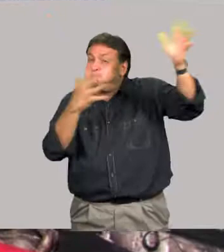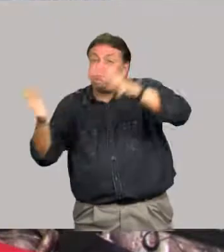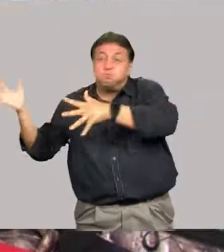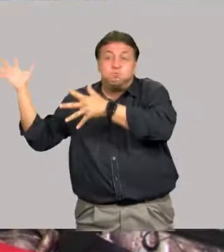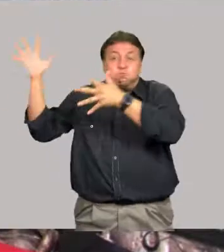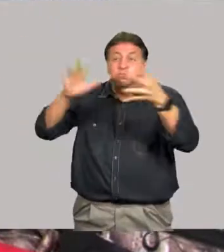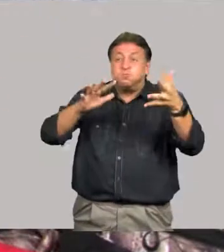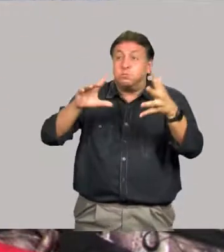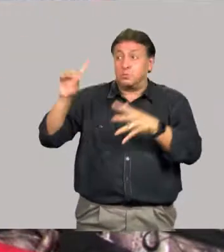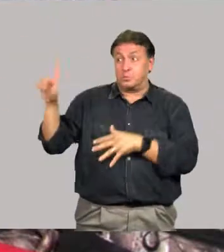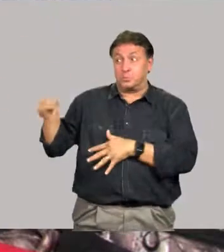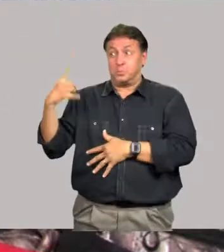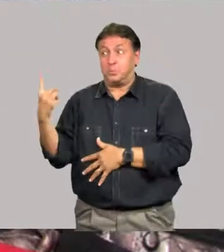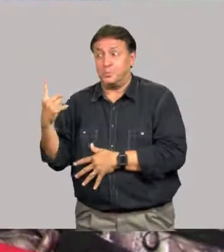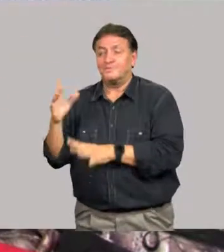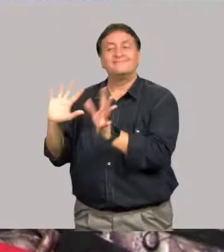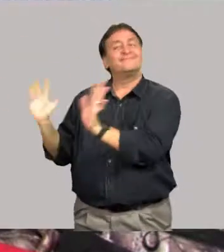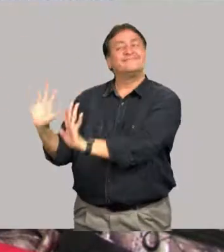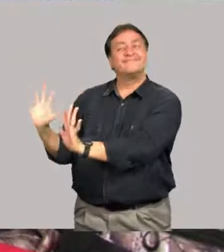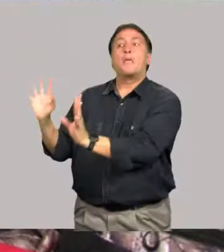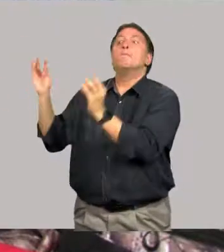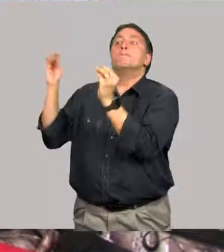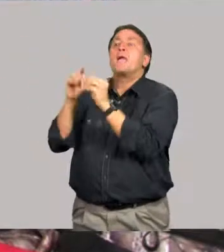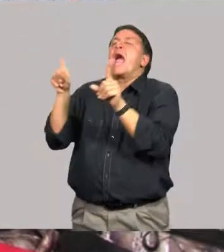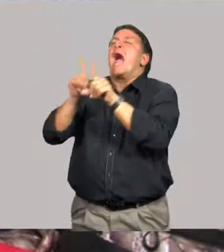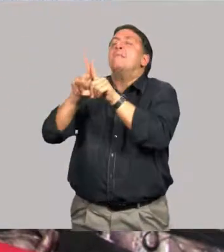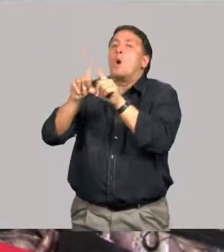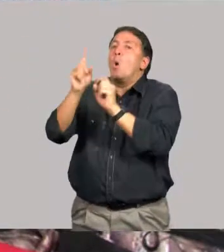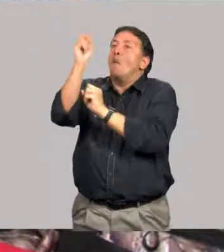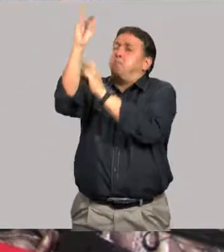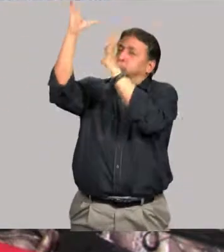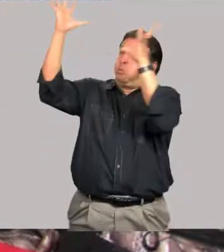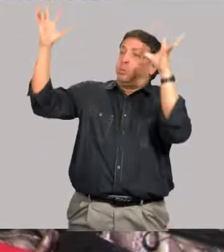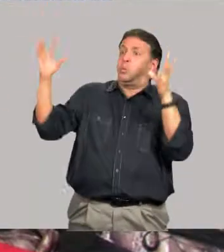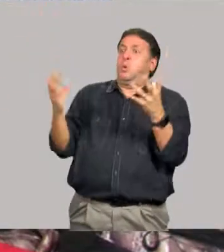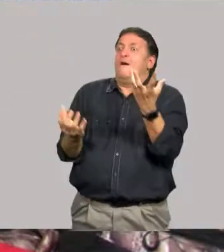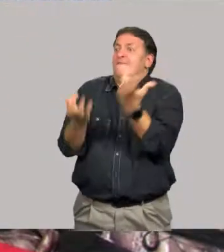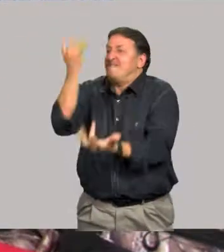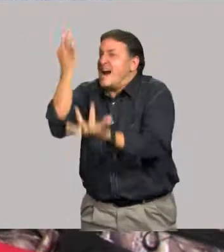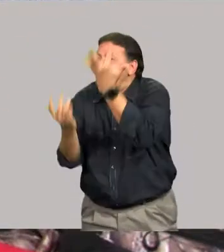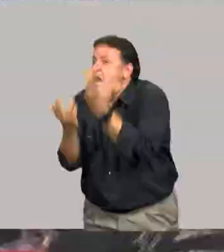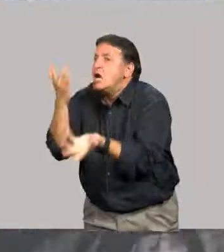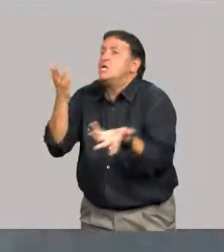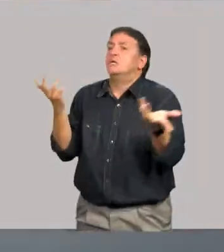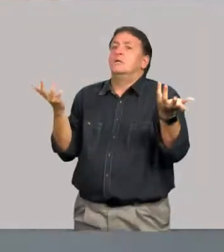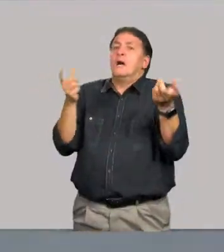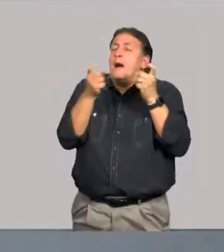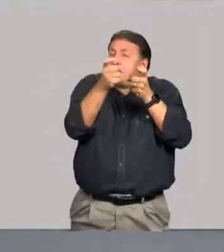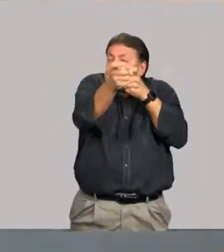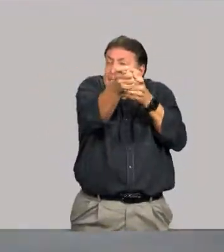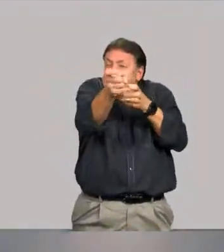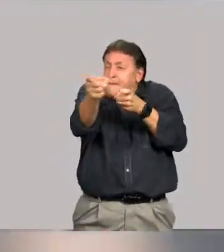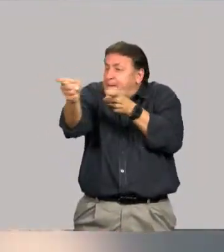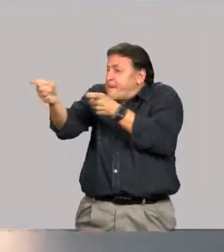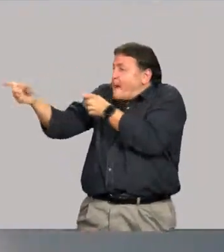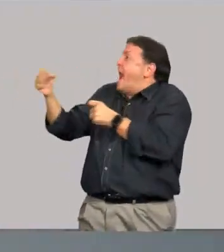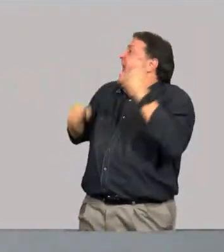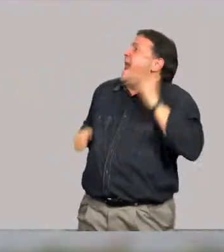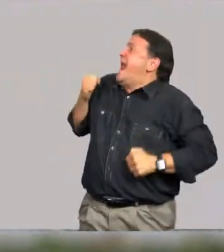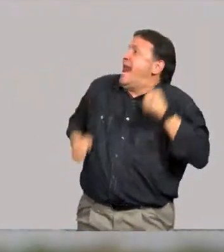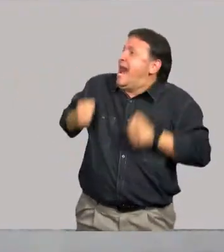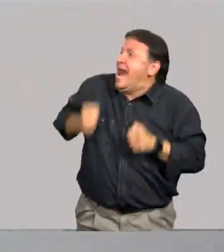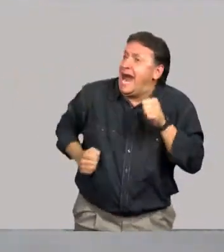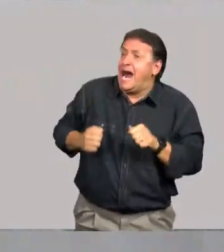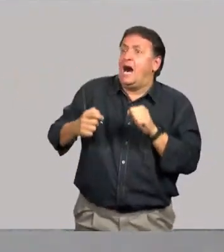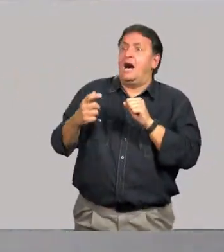for the storm. You know what? We're ready for any disaster. I mean, these kits are great for other situations too. Weather isn't the only